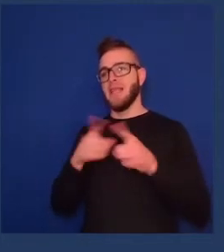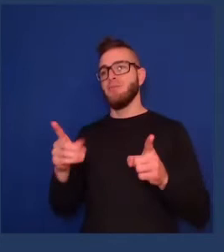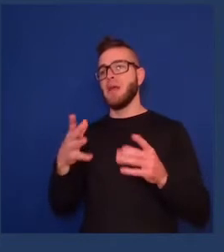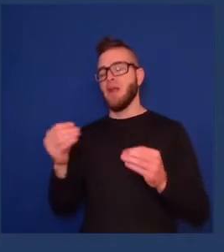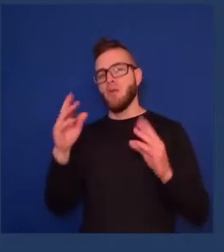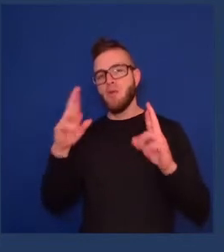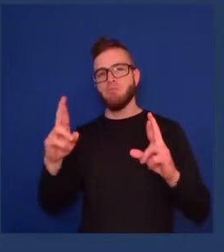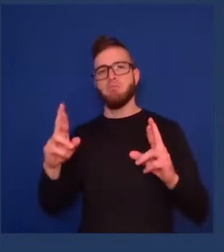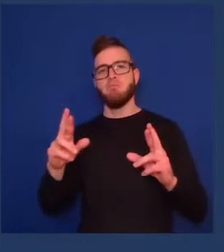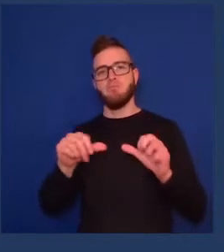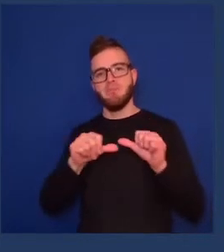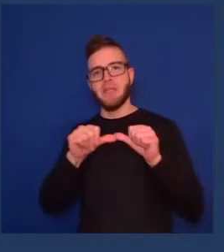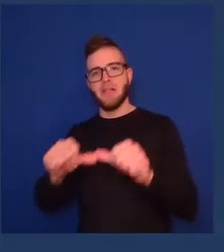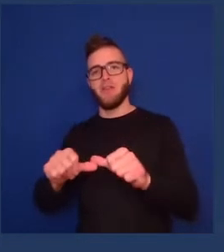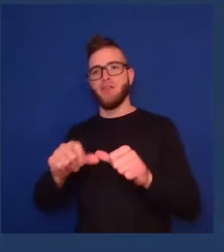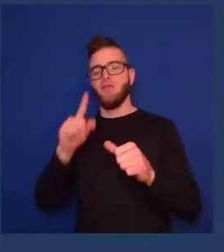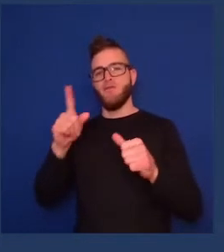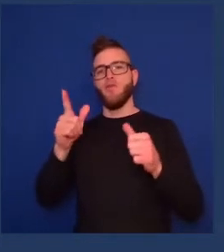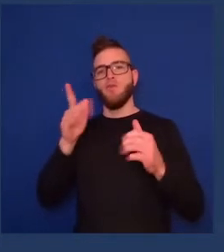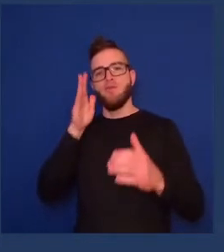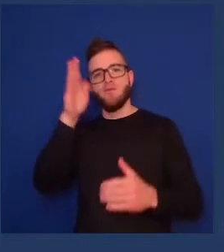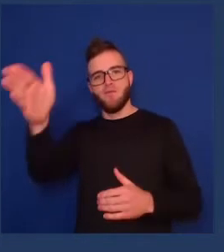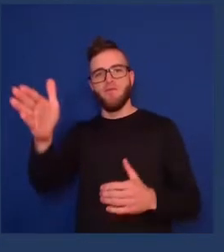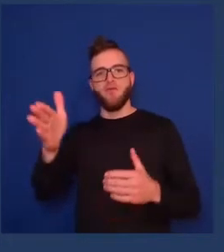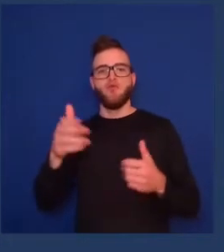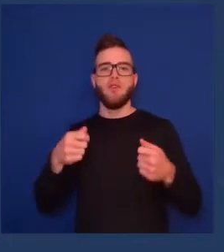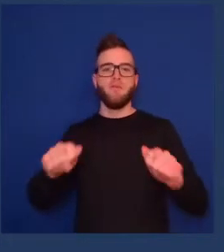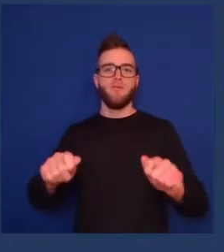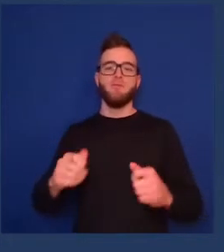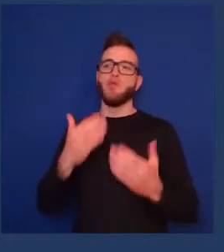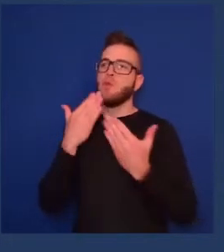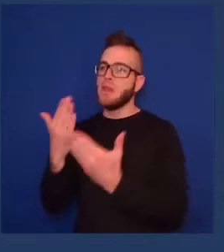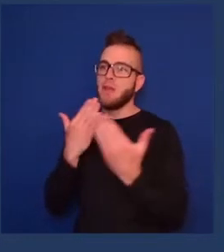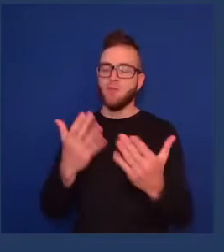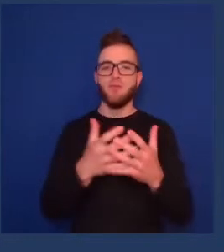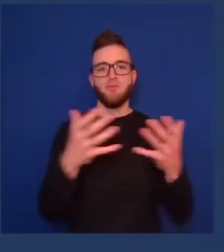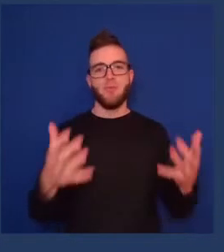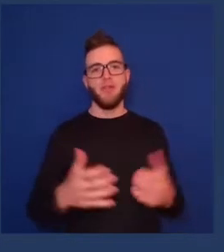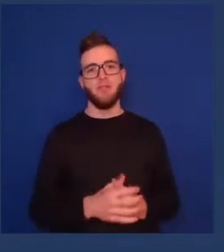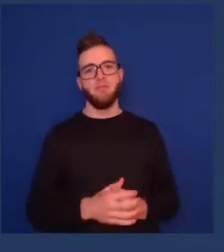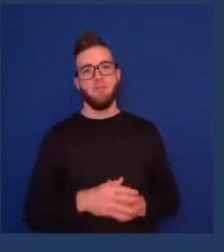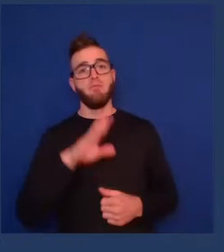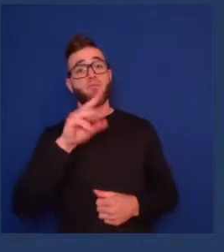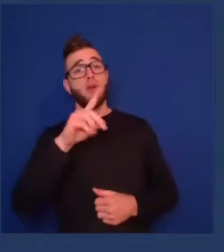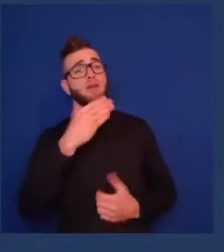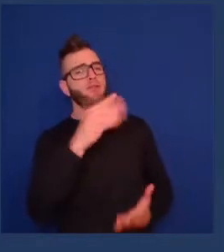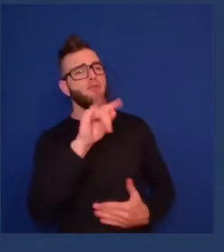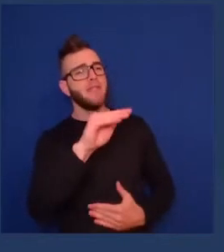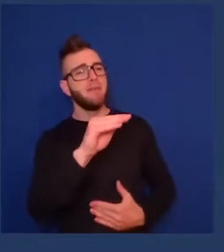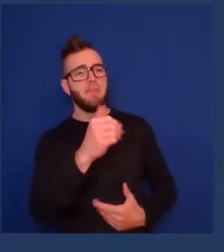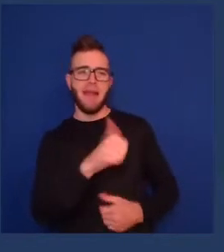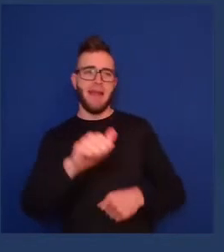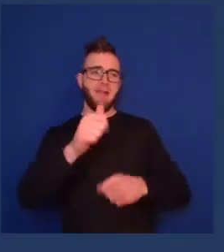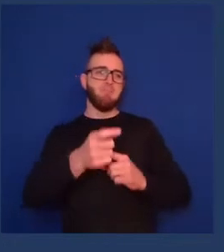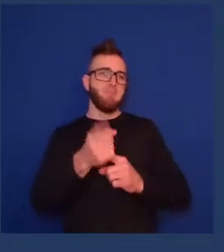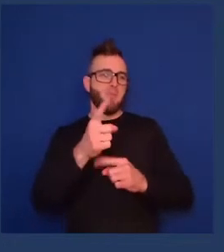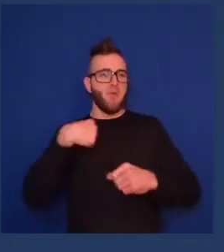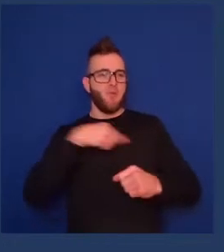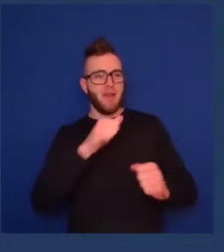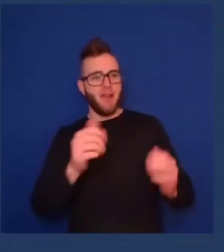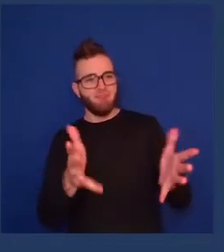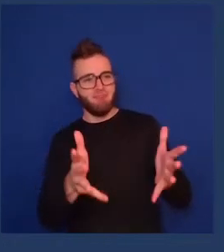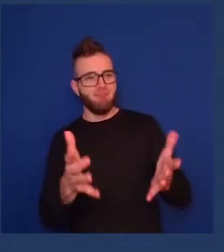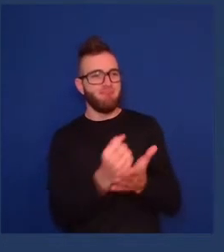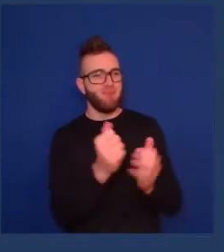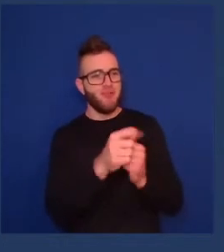And I'm certainly very proud to have played a small part in this announcement, but hopefully a continuing part in that larger effort.